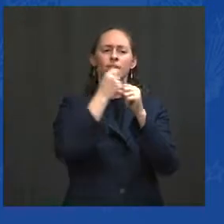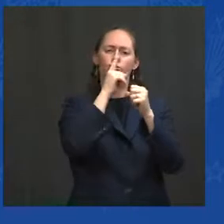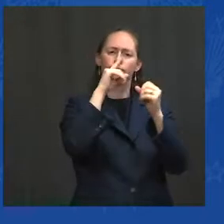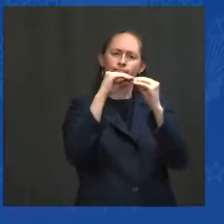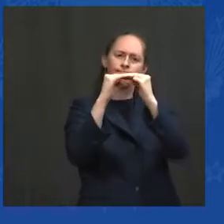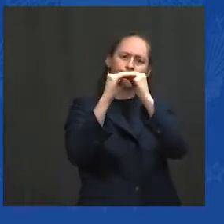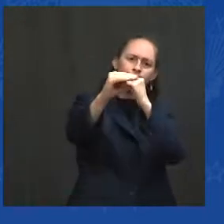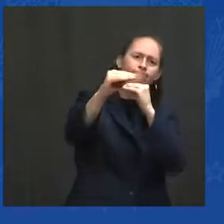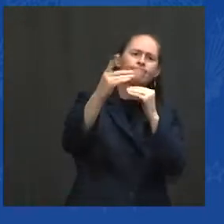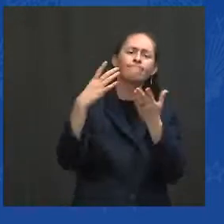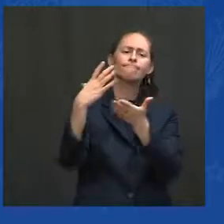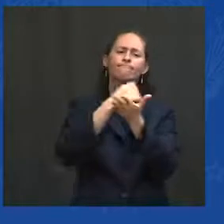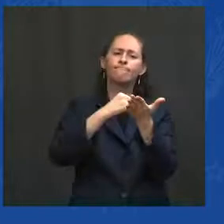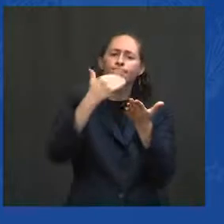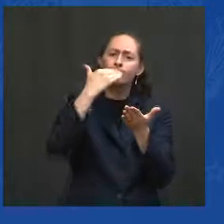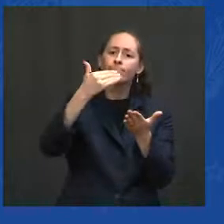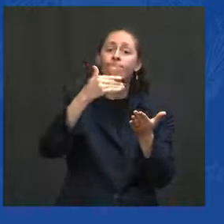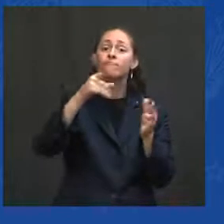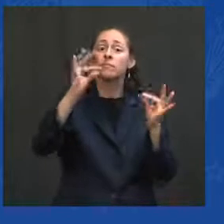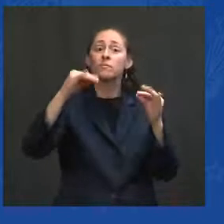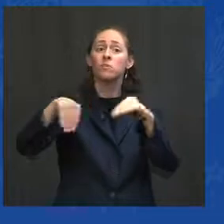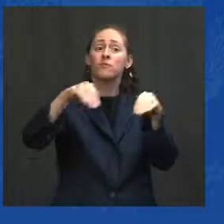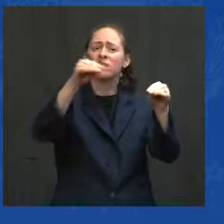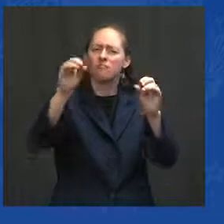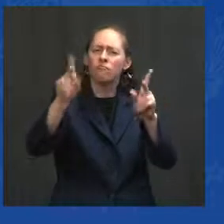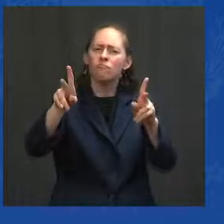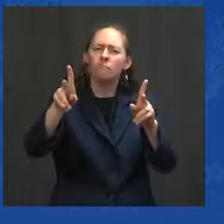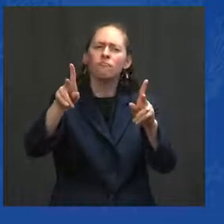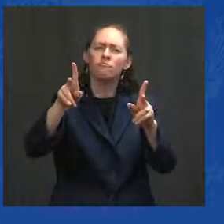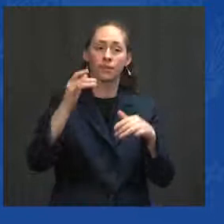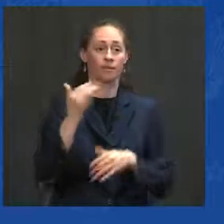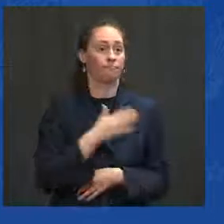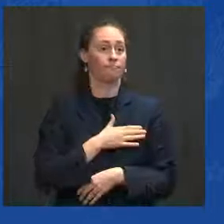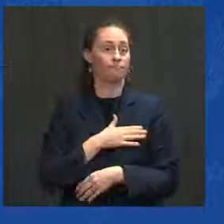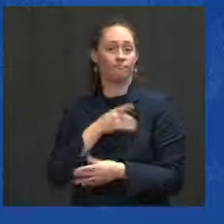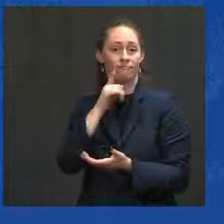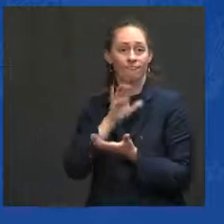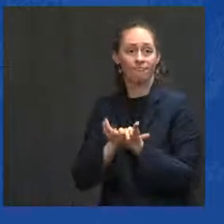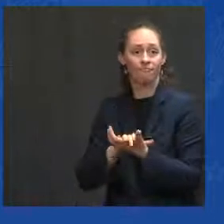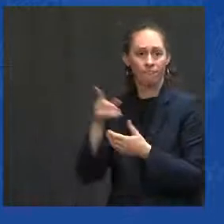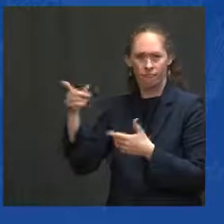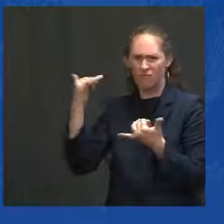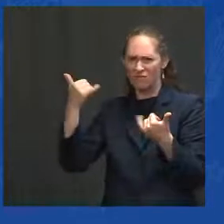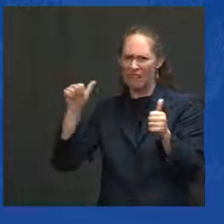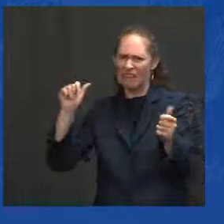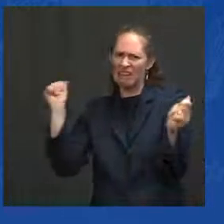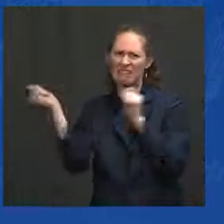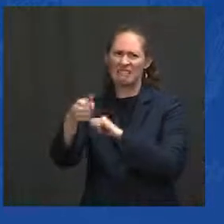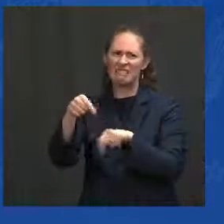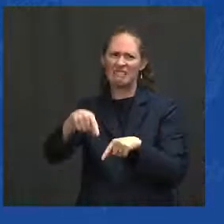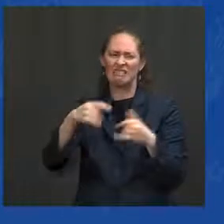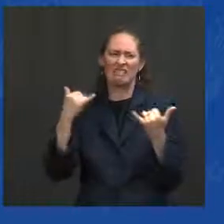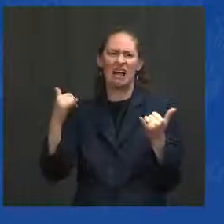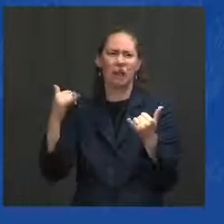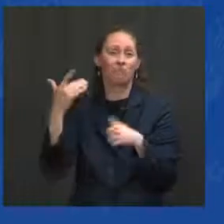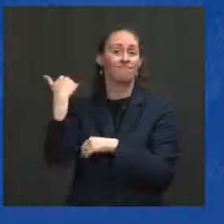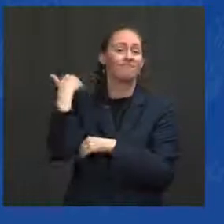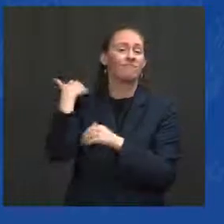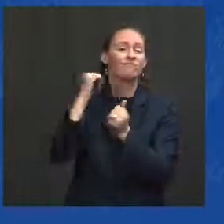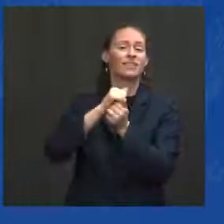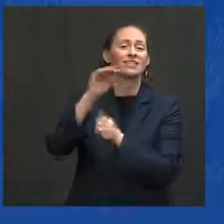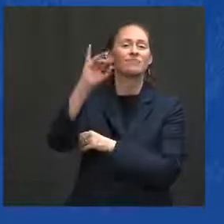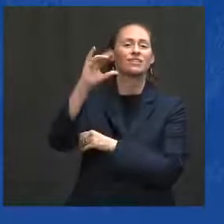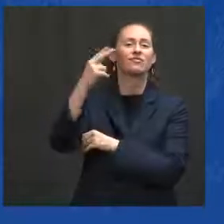on the move. This is something that my wife Jill has worked on together with Michelle Obama through the Joining Forces Initiative for the military.